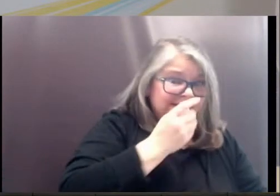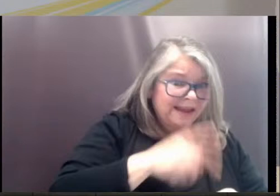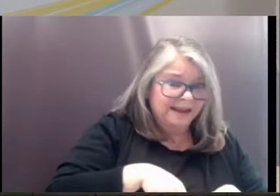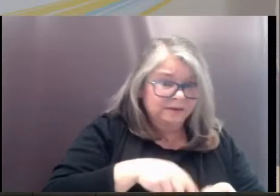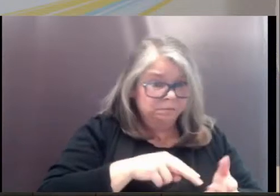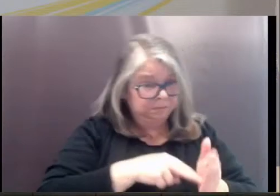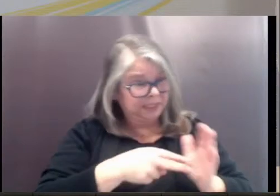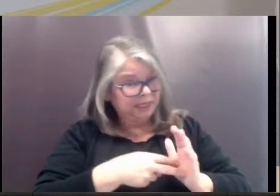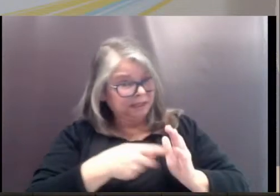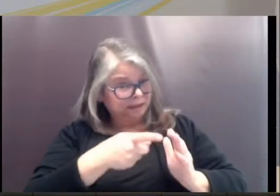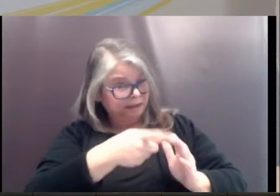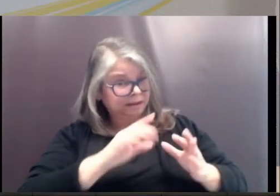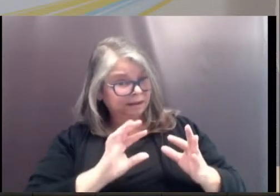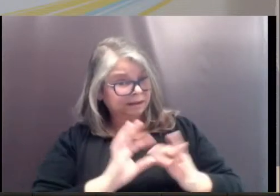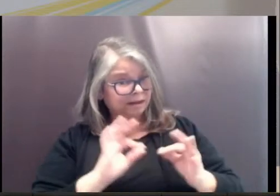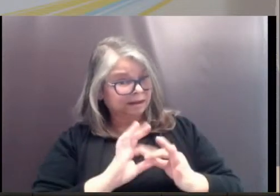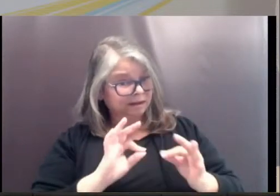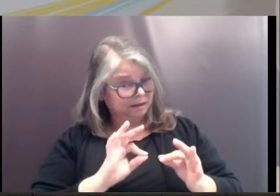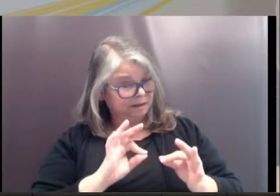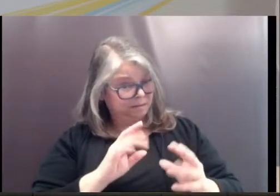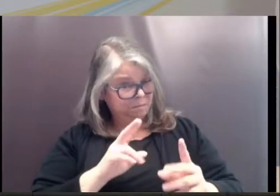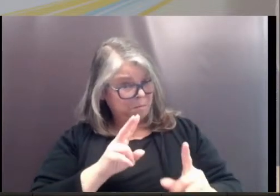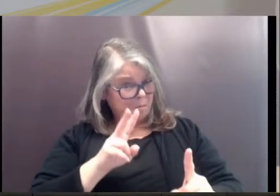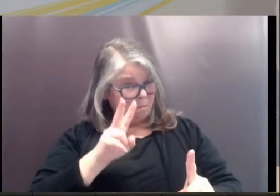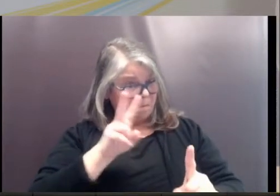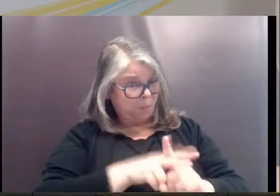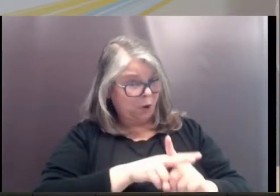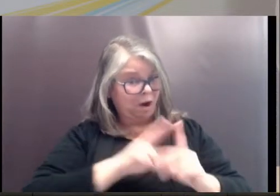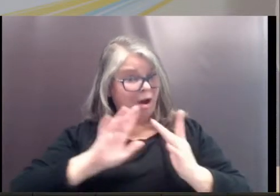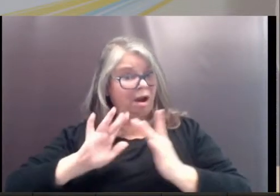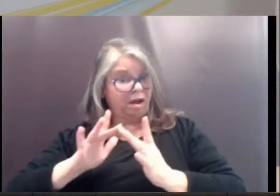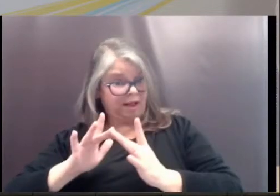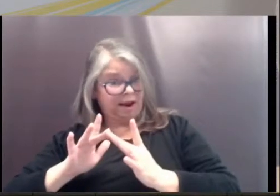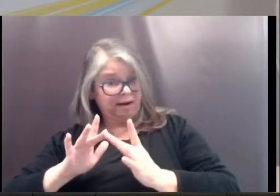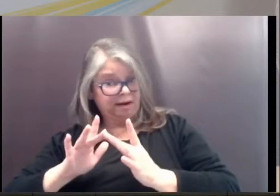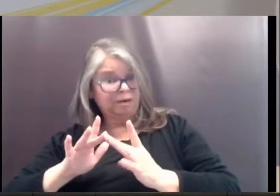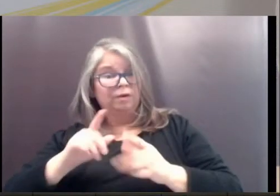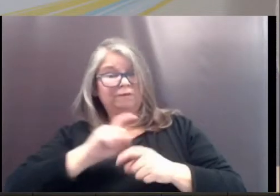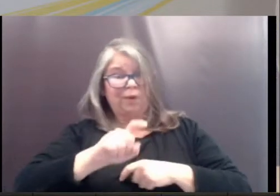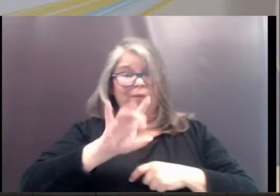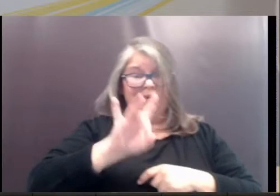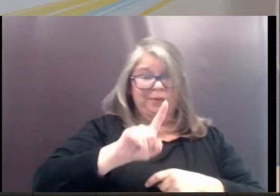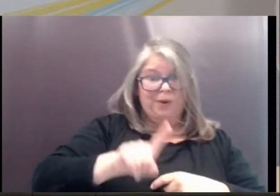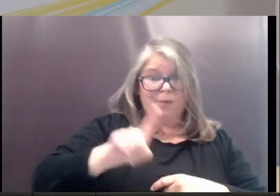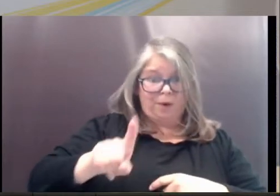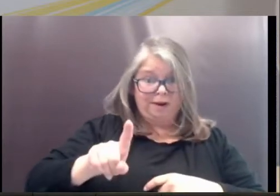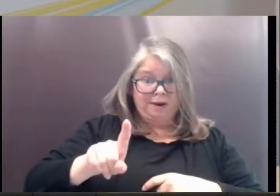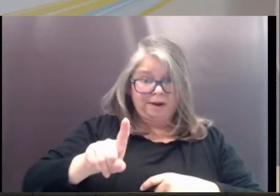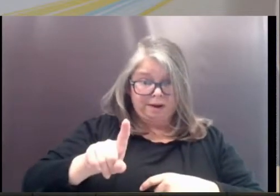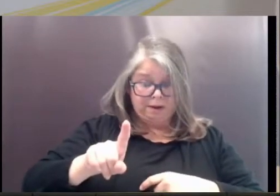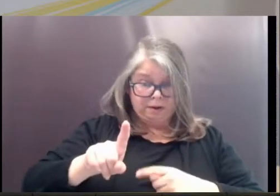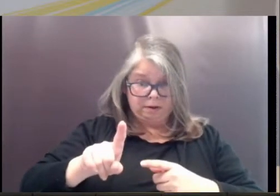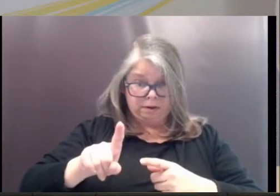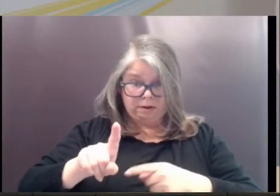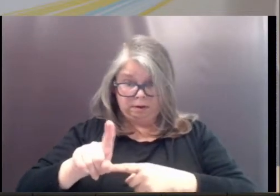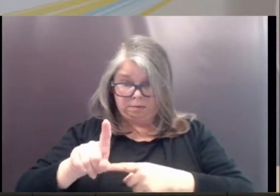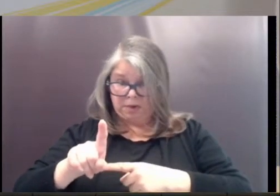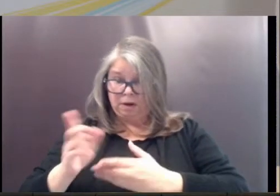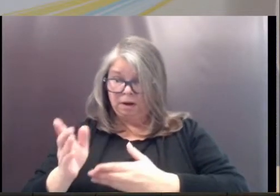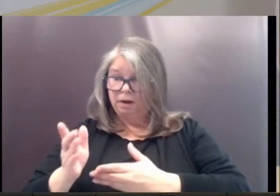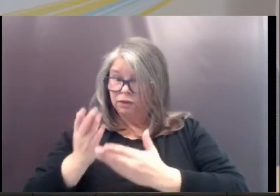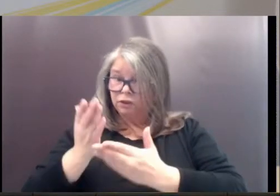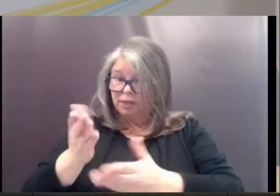811. What is the turnaround time to hear back about confirmation of an appointment? Do you still recommend people maybe go that route instead of waiting in their